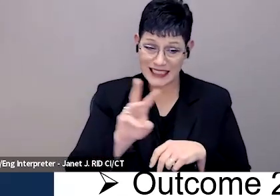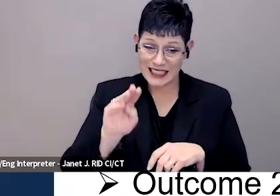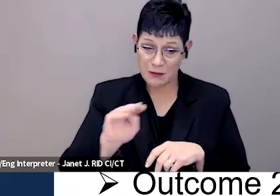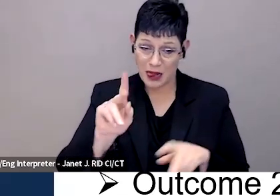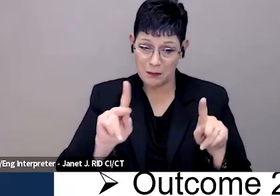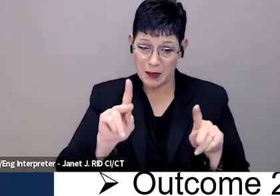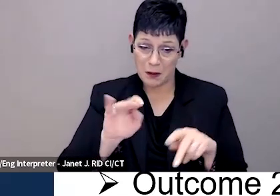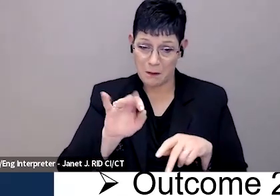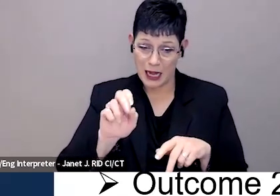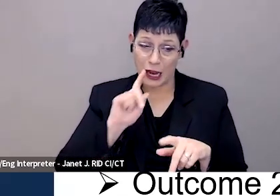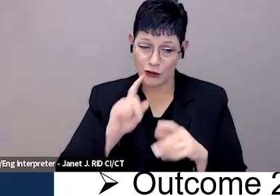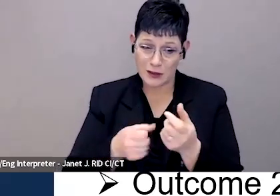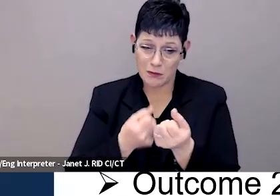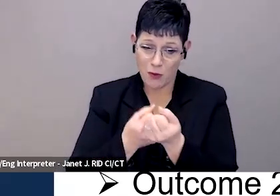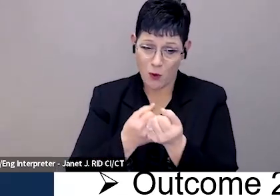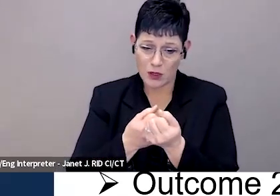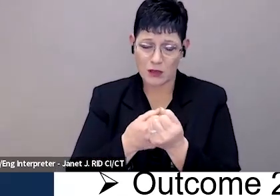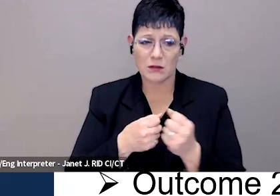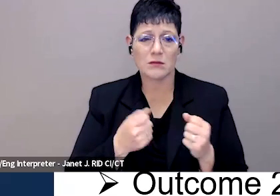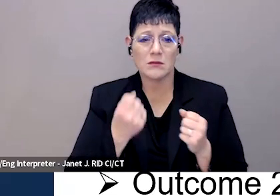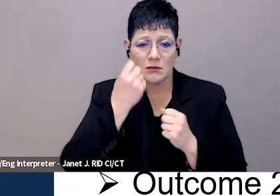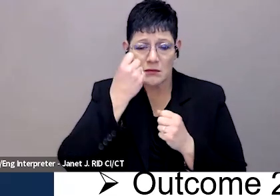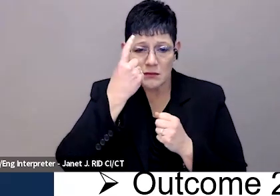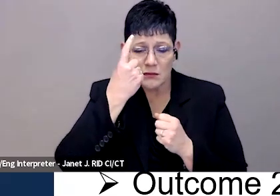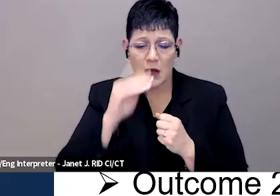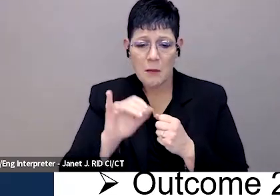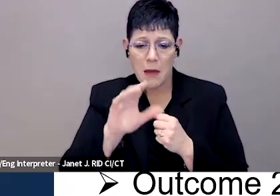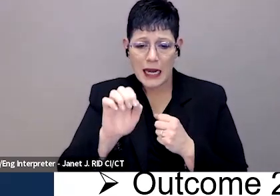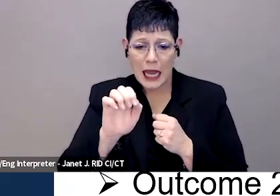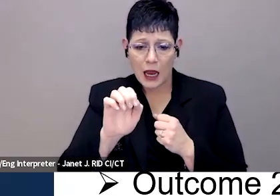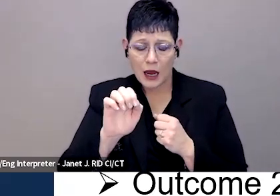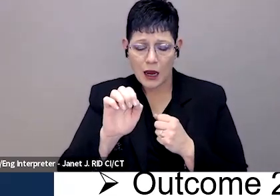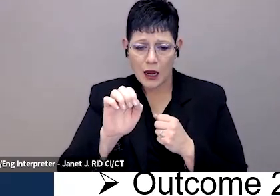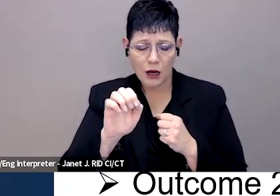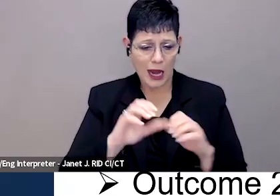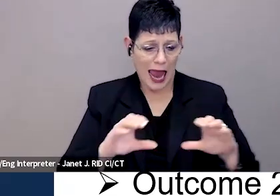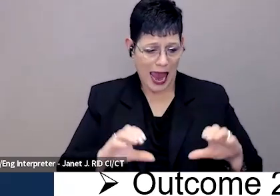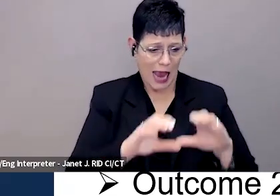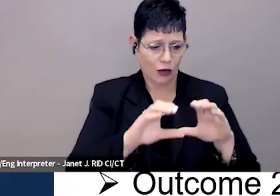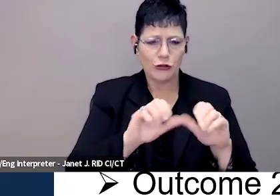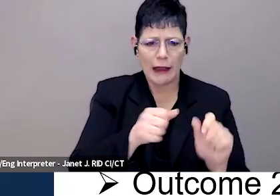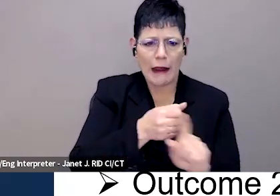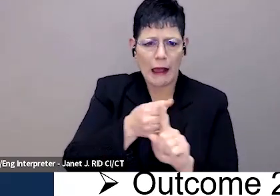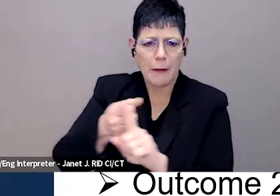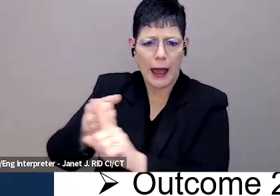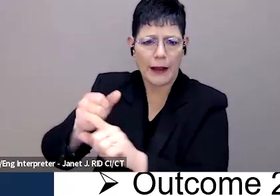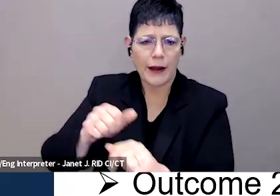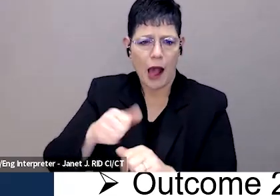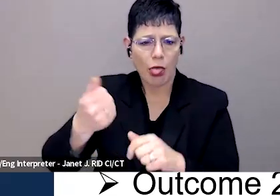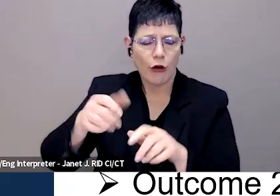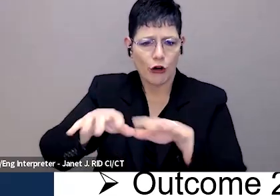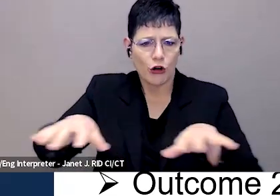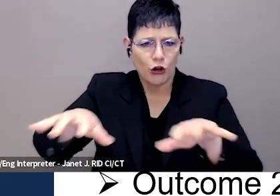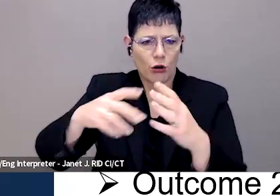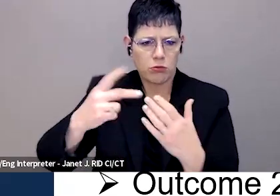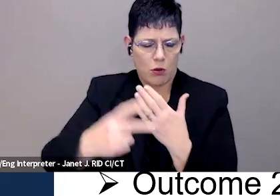people, and actions in Medicare can drive actions by other payers. So what Medicare does matters, not just for the people that are